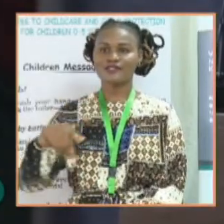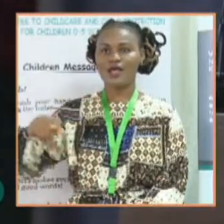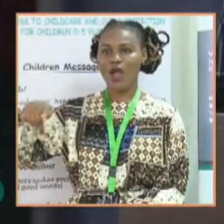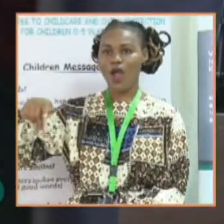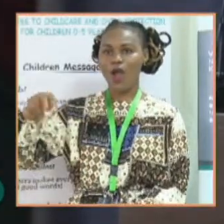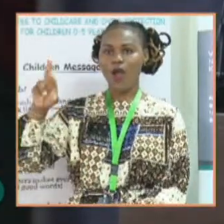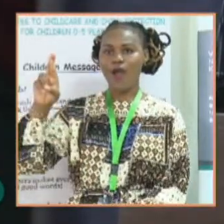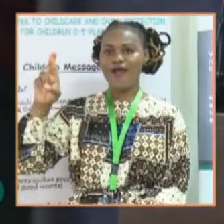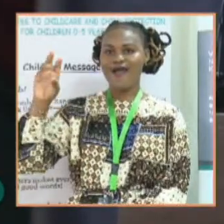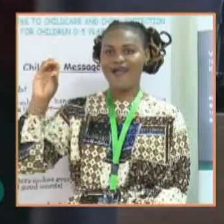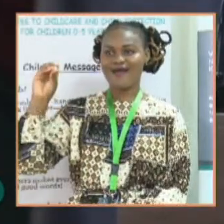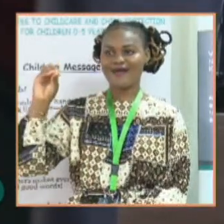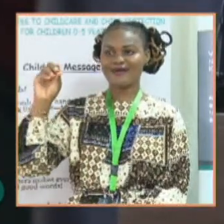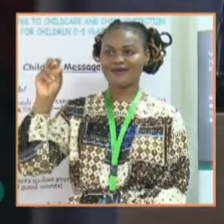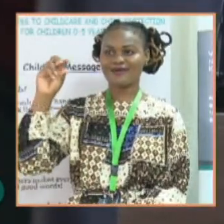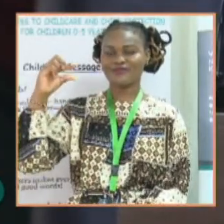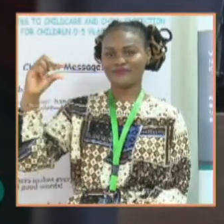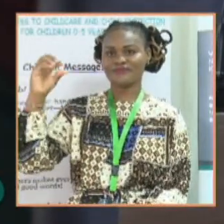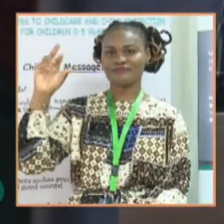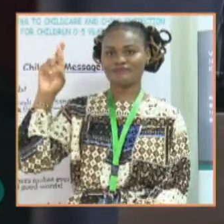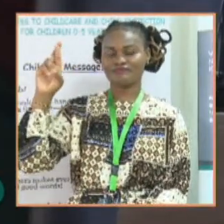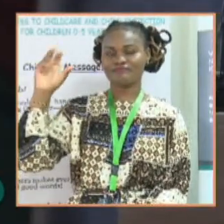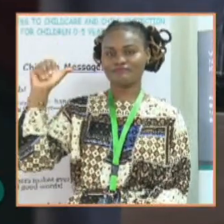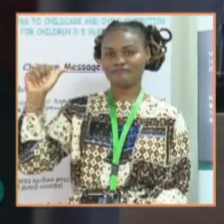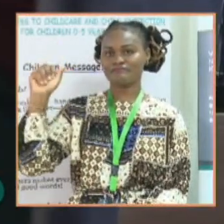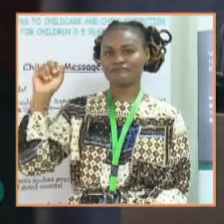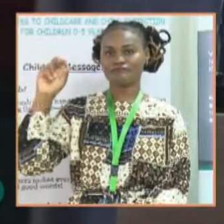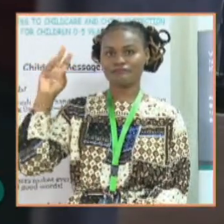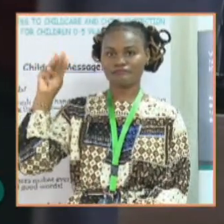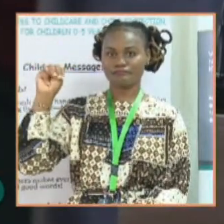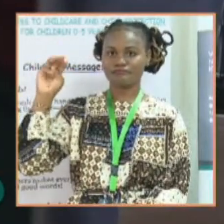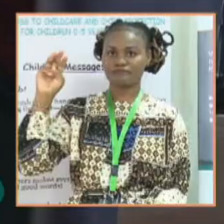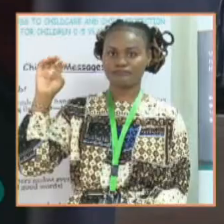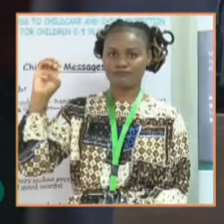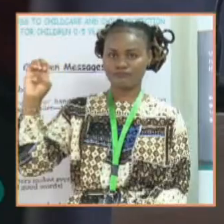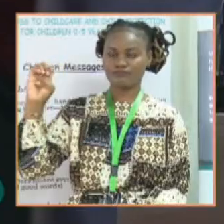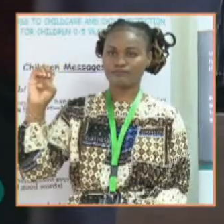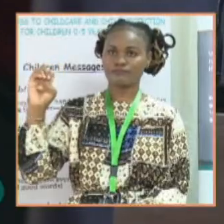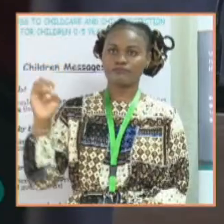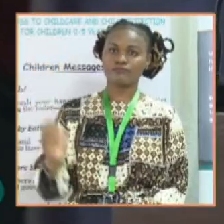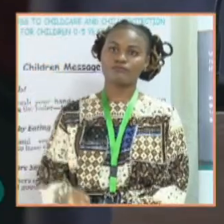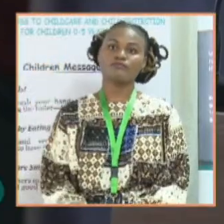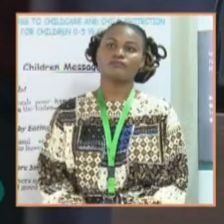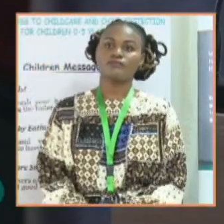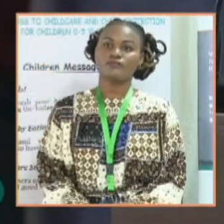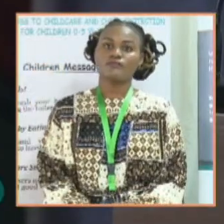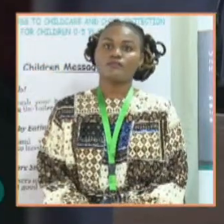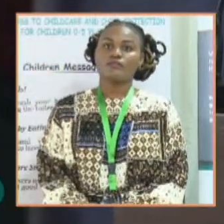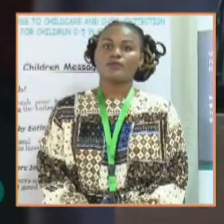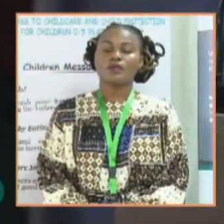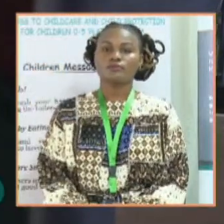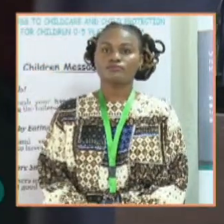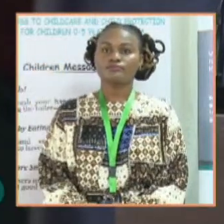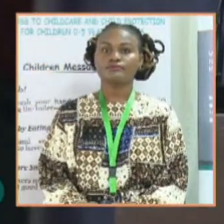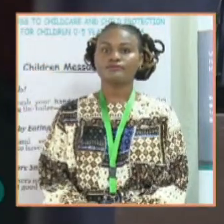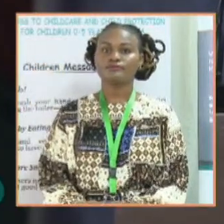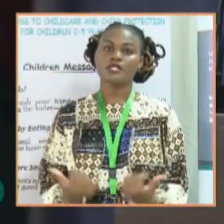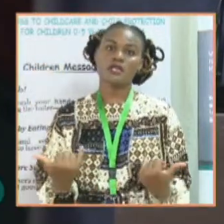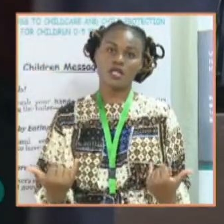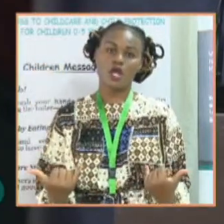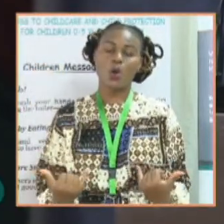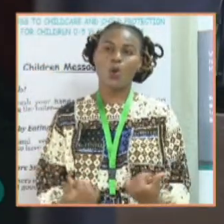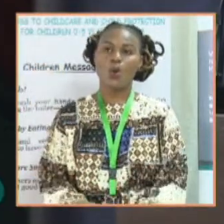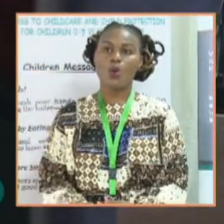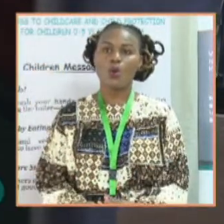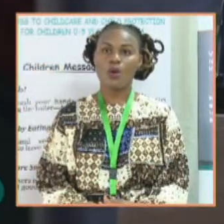we follow her. But this is what I'd like to guide us on kwanza. Najua we are now at the juncture where we were supposed to have